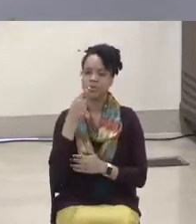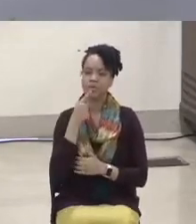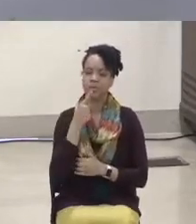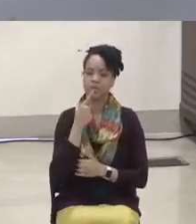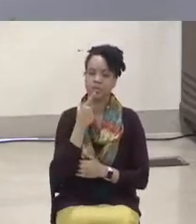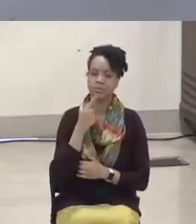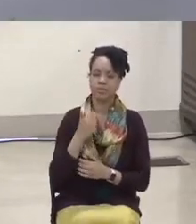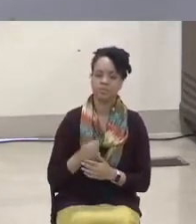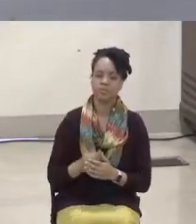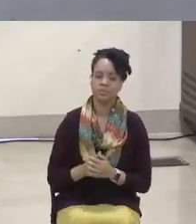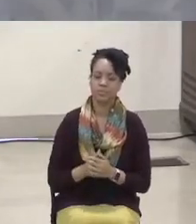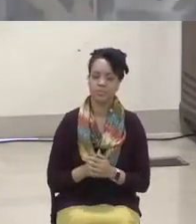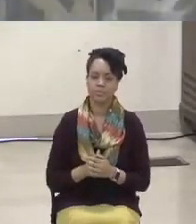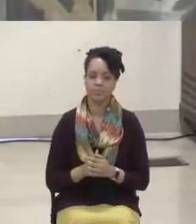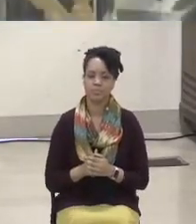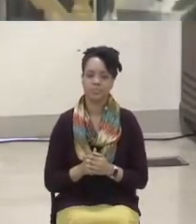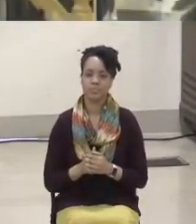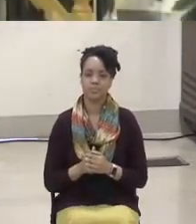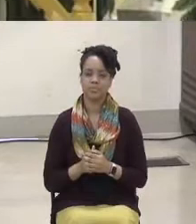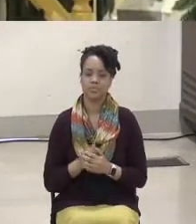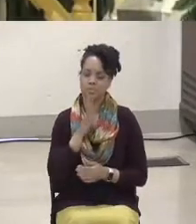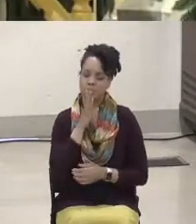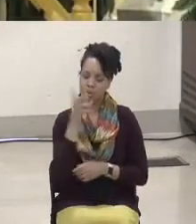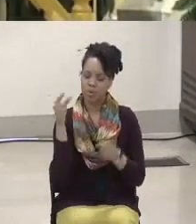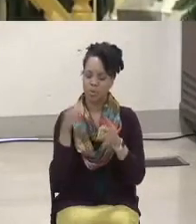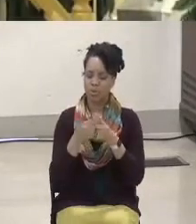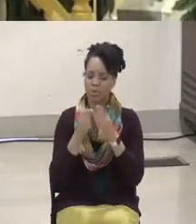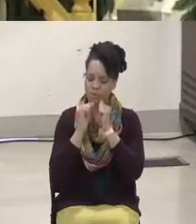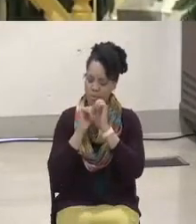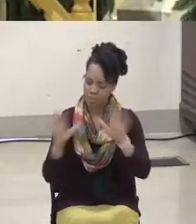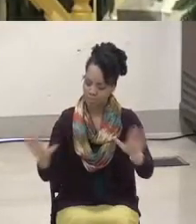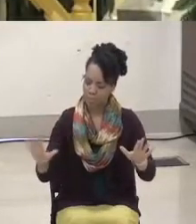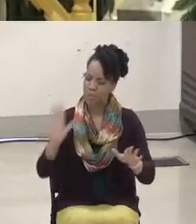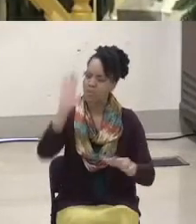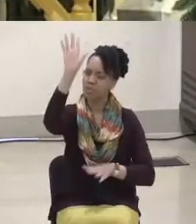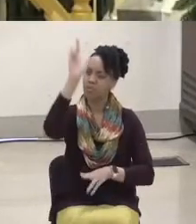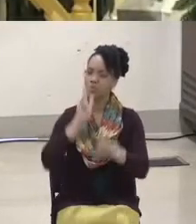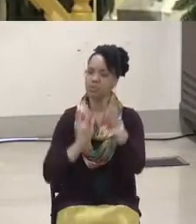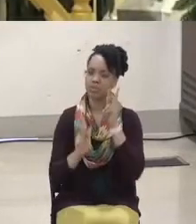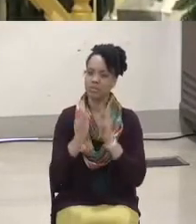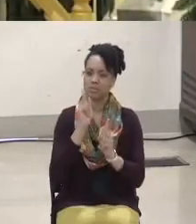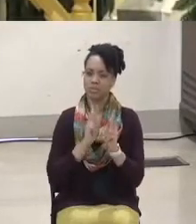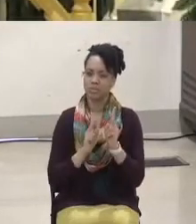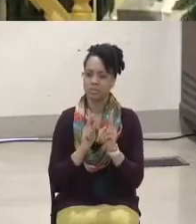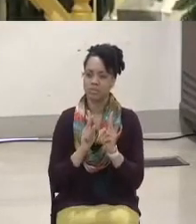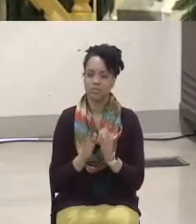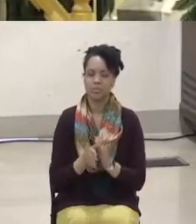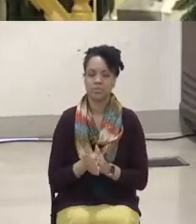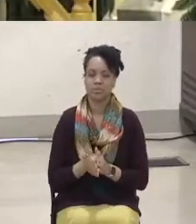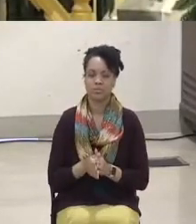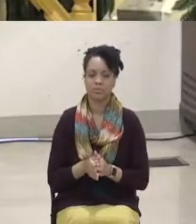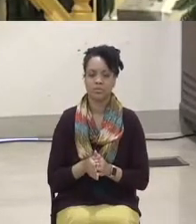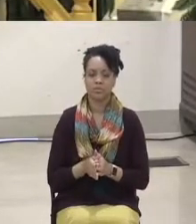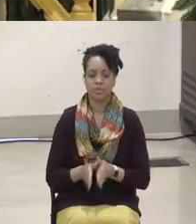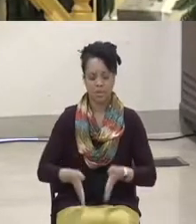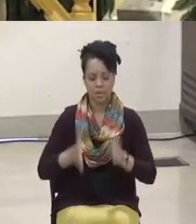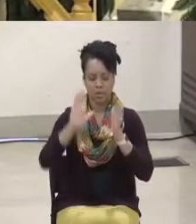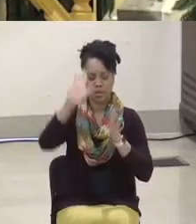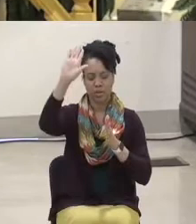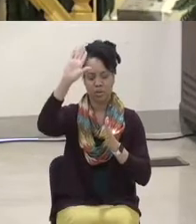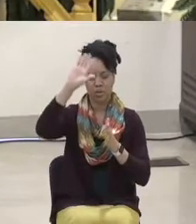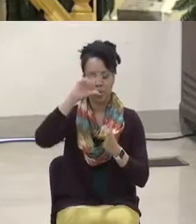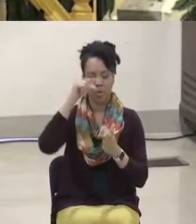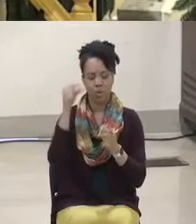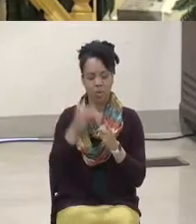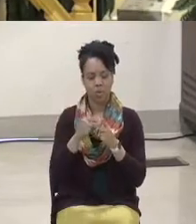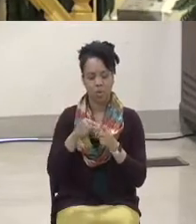Señor, que tú uses estos labios hechos de barro. Speak a word to bless this, your people. Habla una palabra que bendiga a este tu pueblo. Allow your word to fall upon